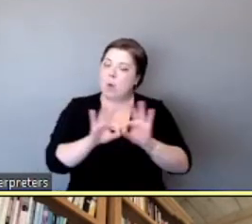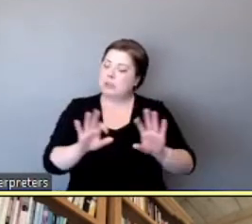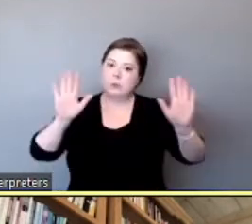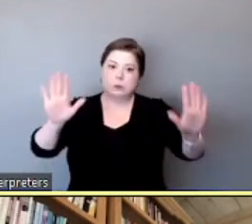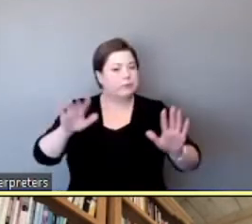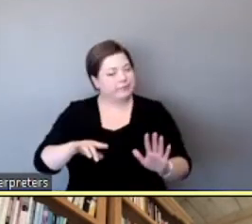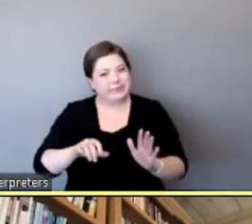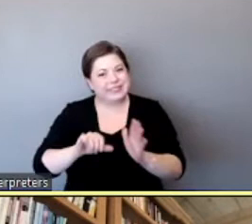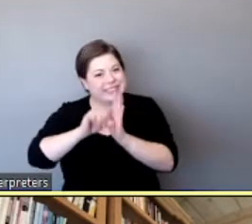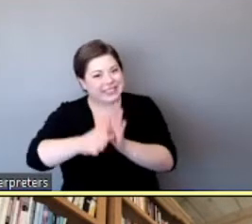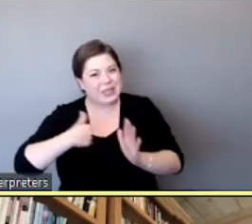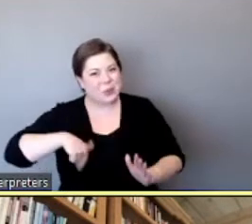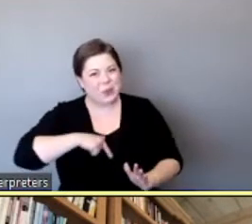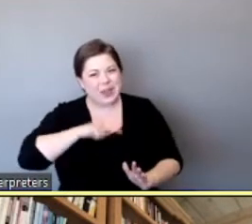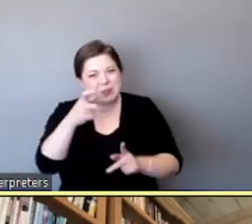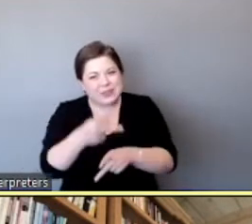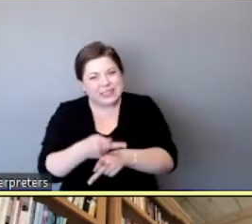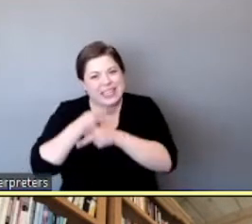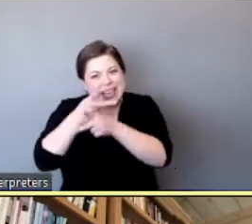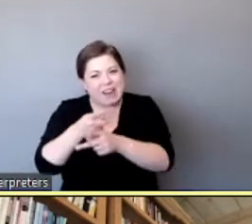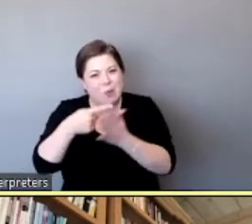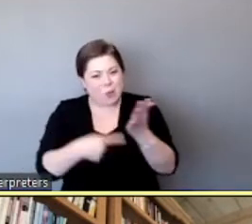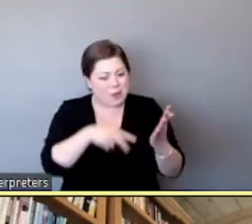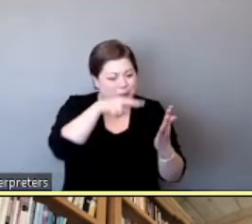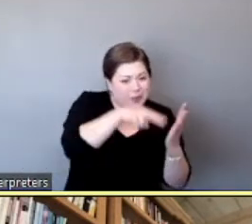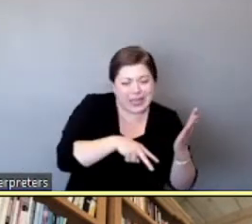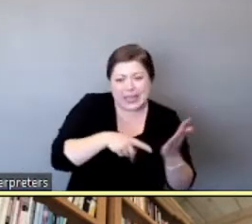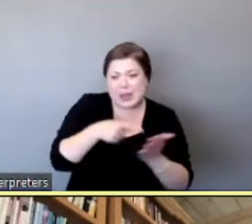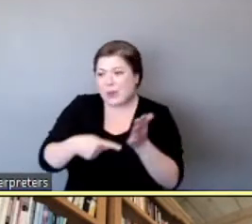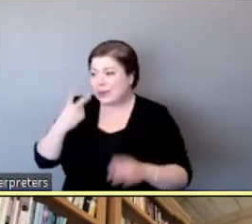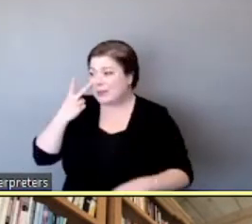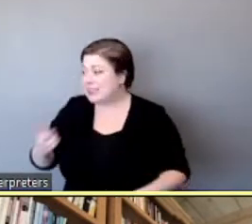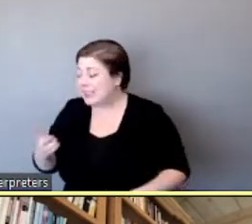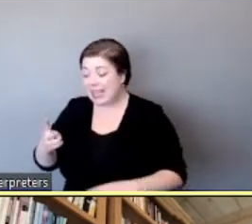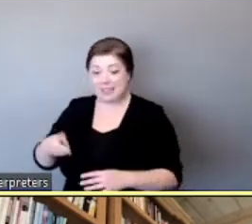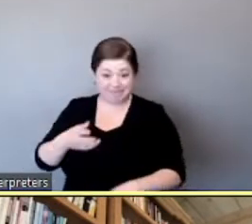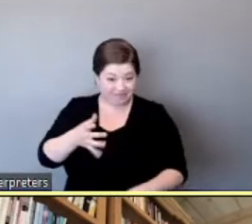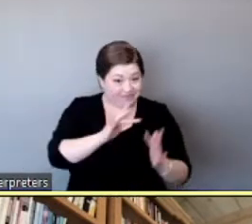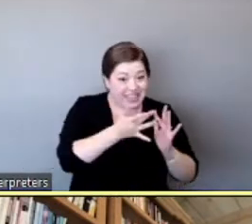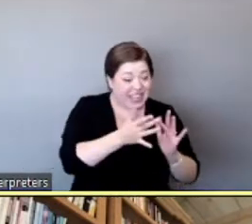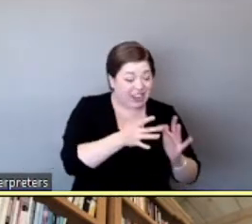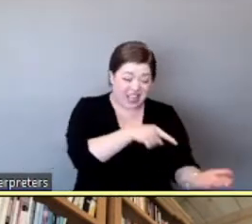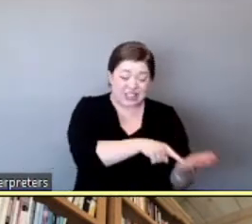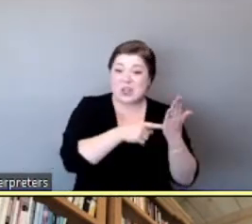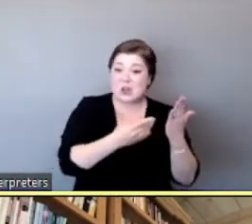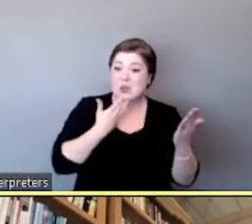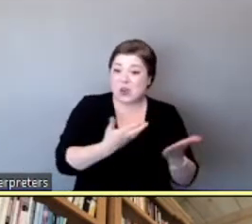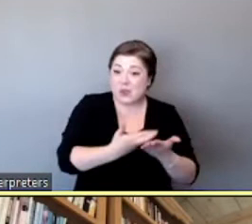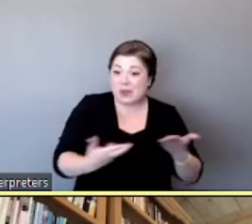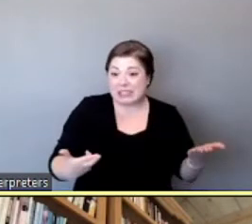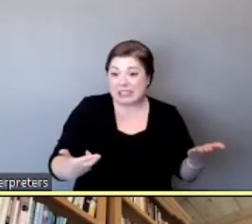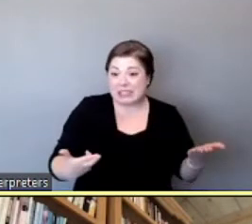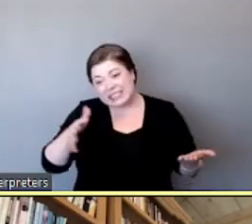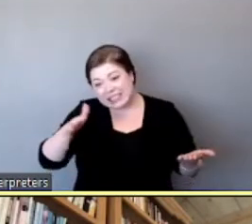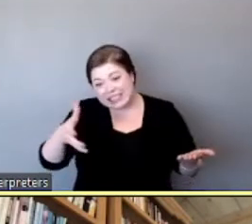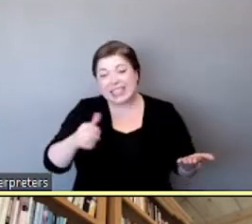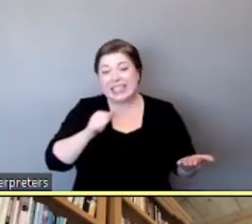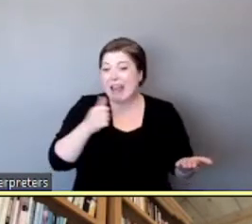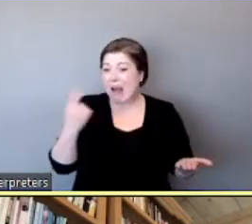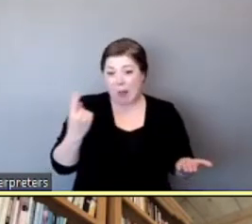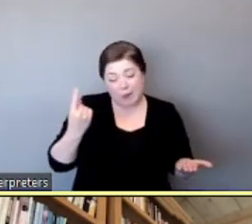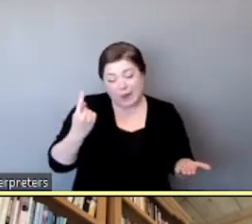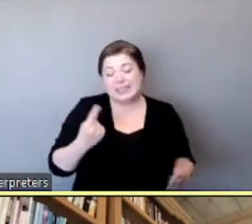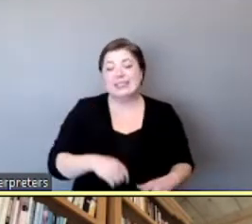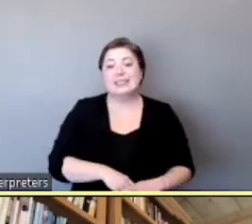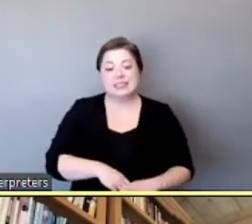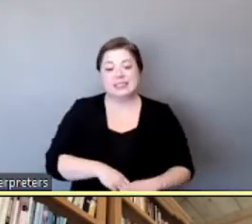what we read and what we see. And the internet is not always the best source of information. It can